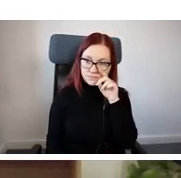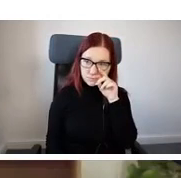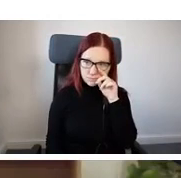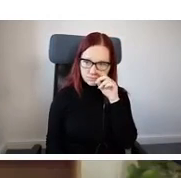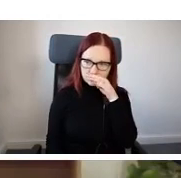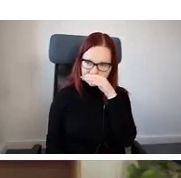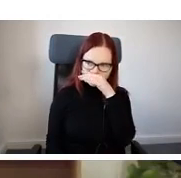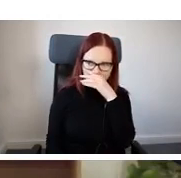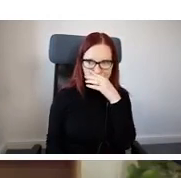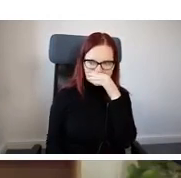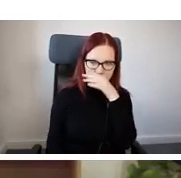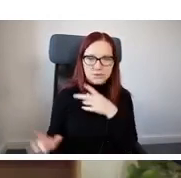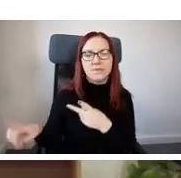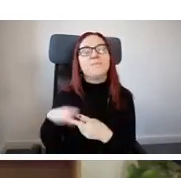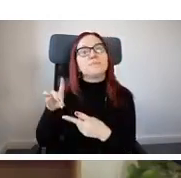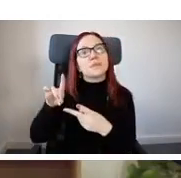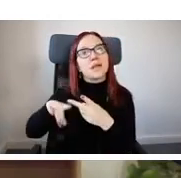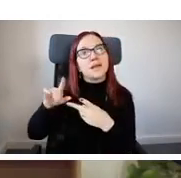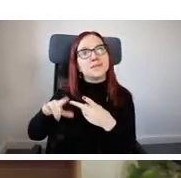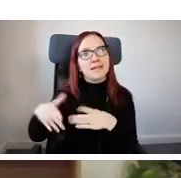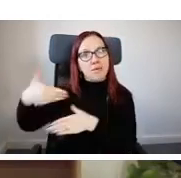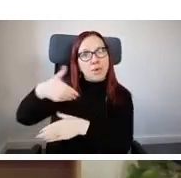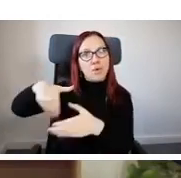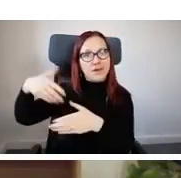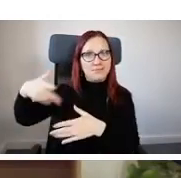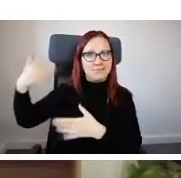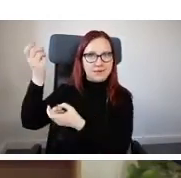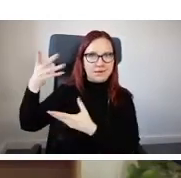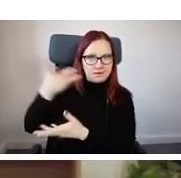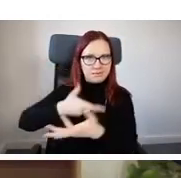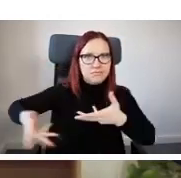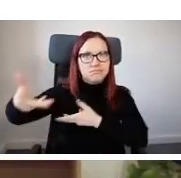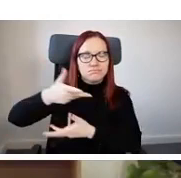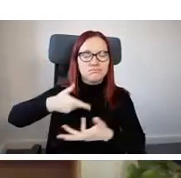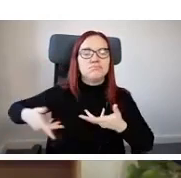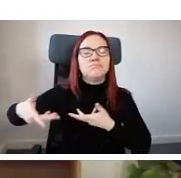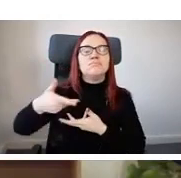context that was discussed at some length as well was this idea of